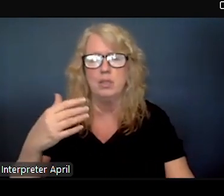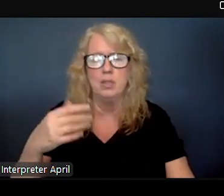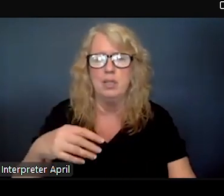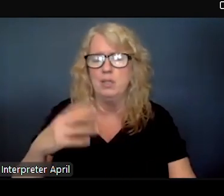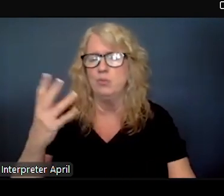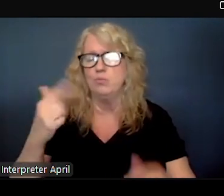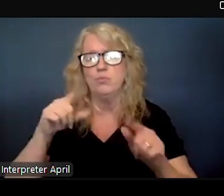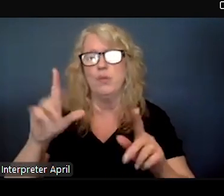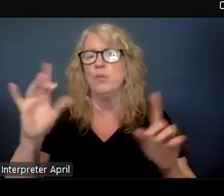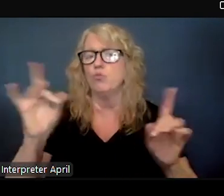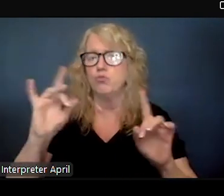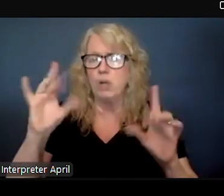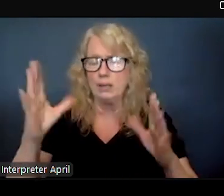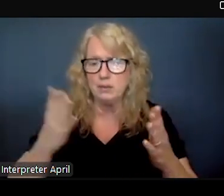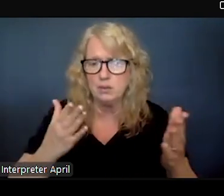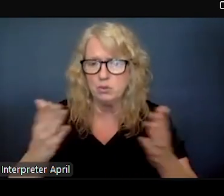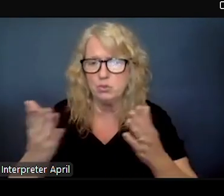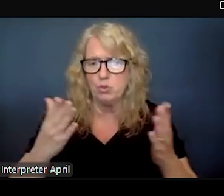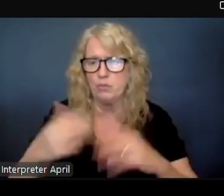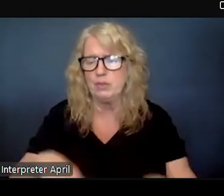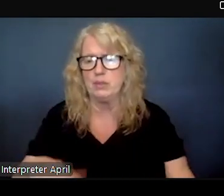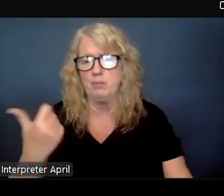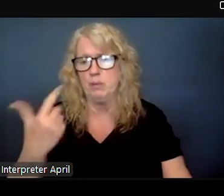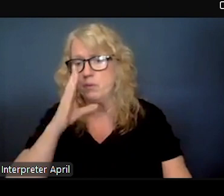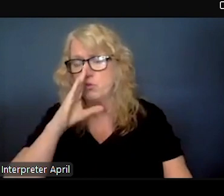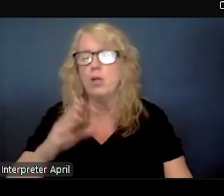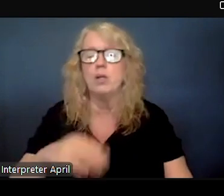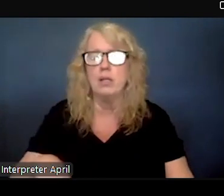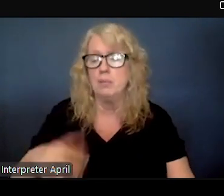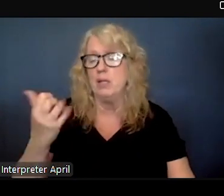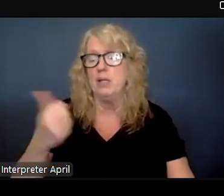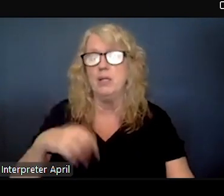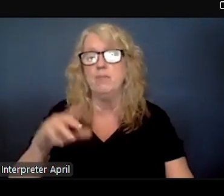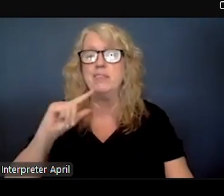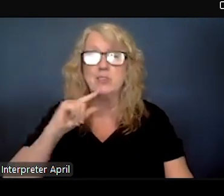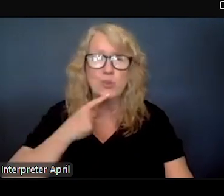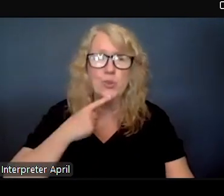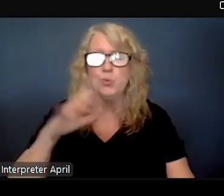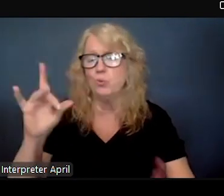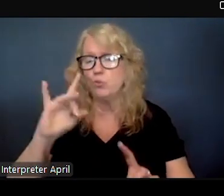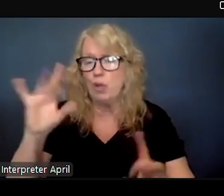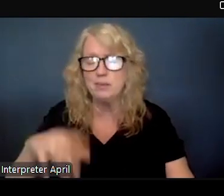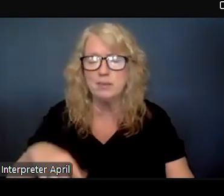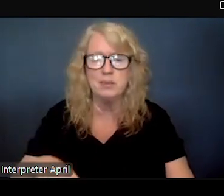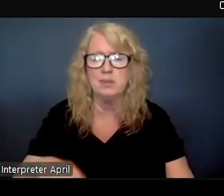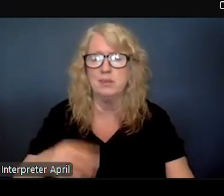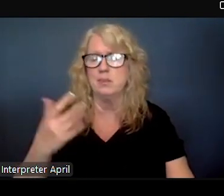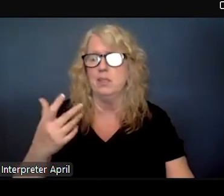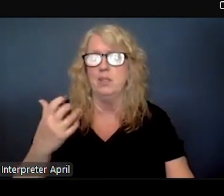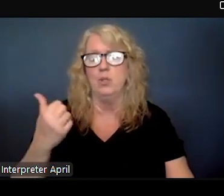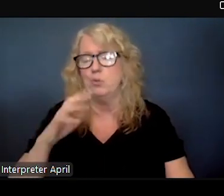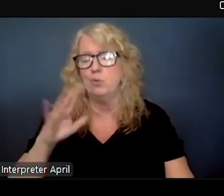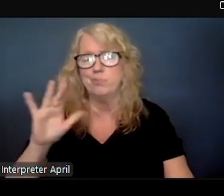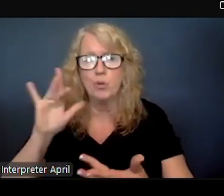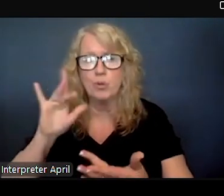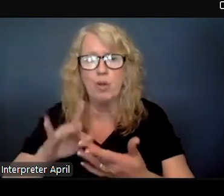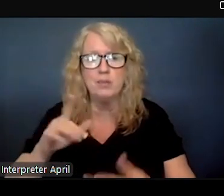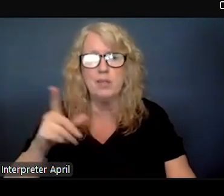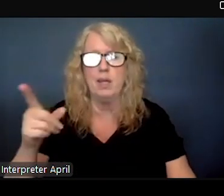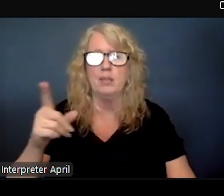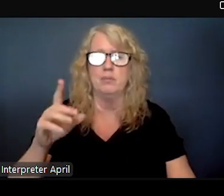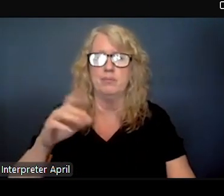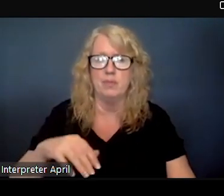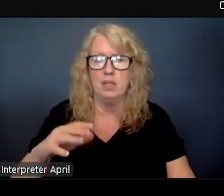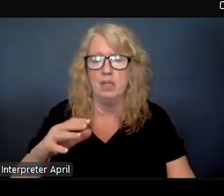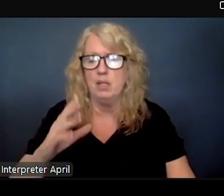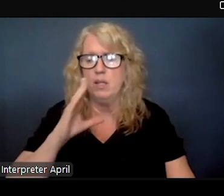there. So ability to directly call 911 if it's an acute crisis, but also contact 988, and then also